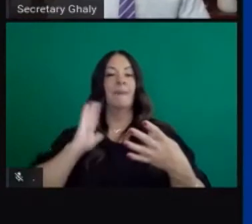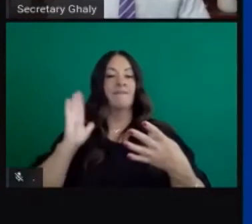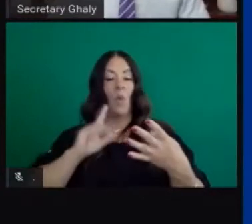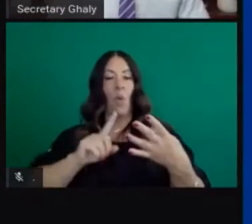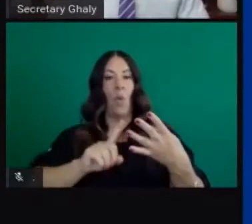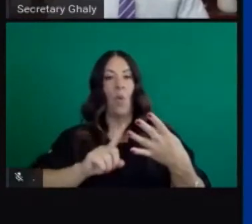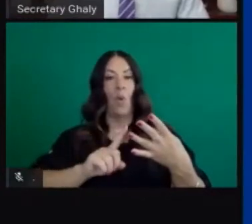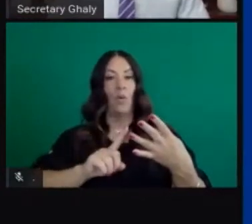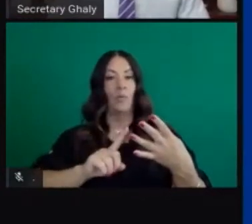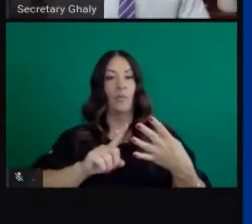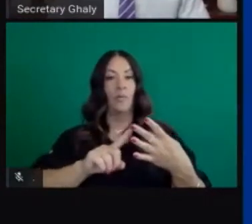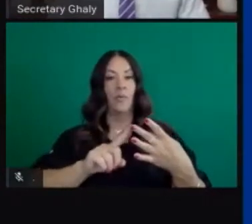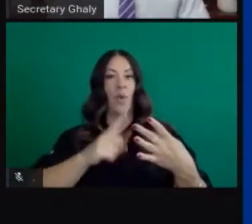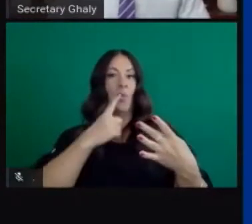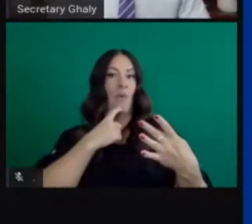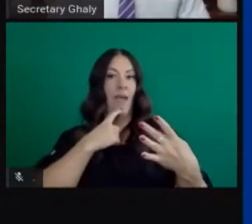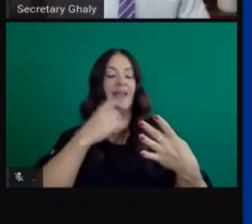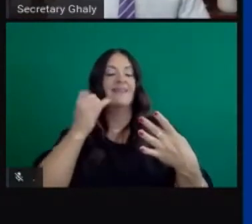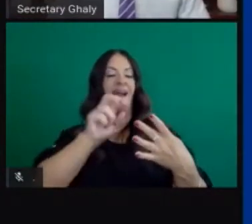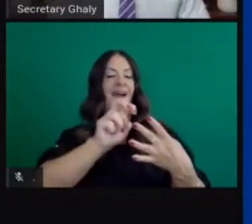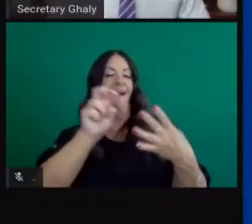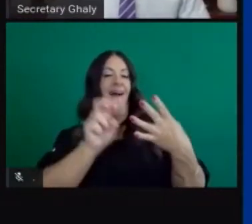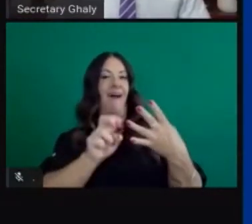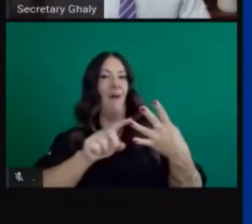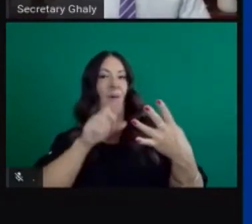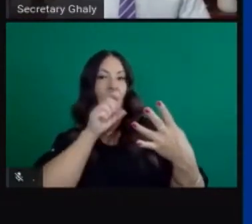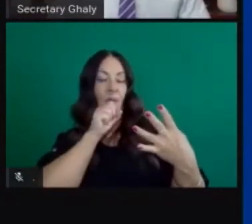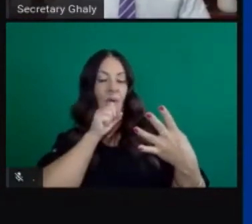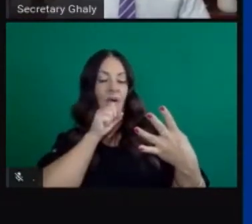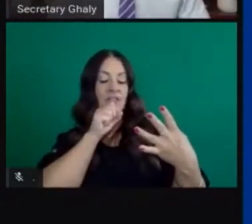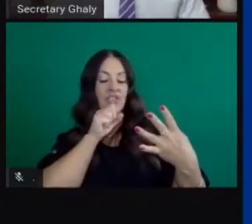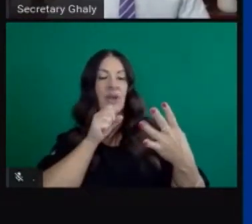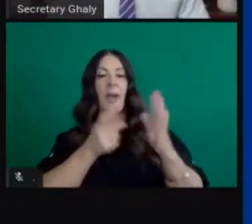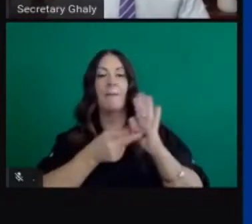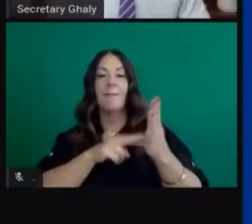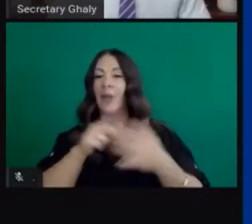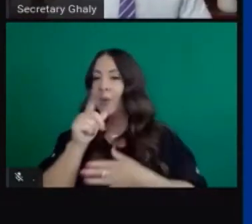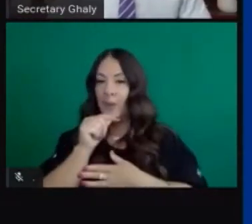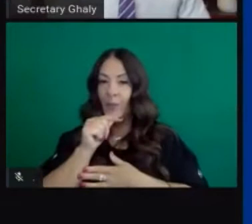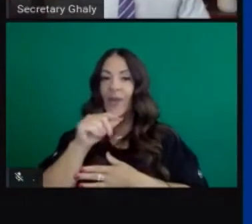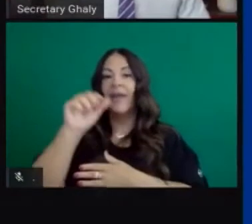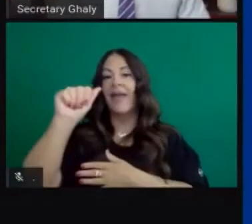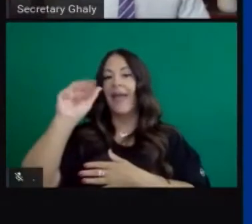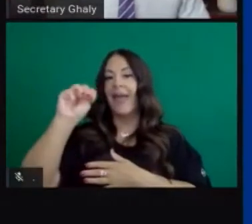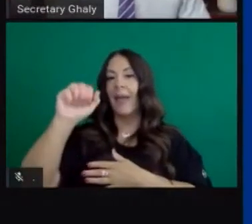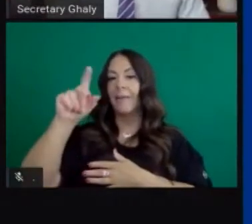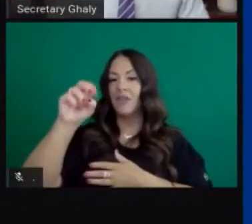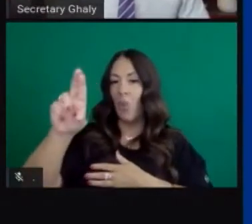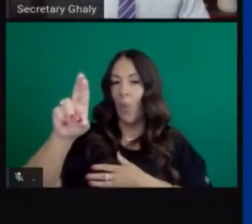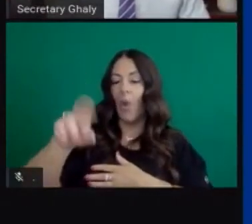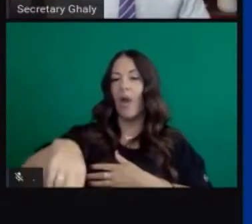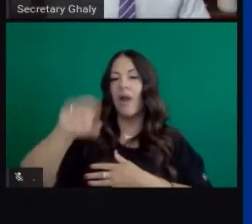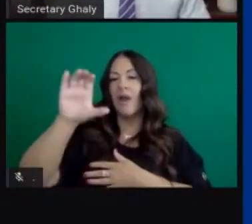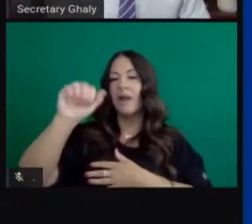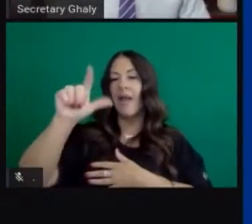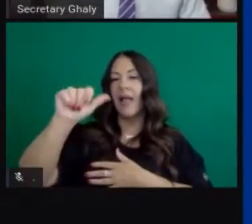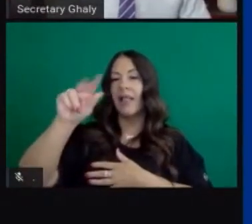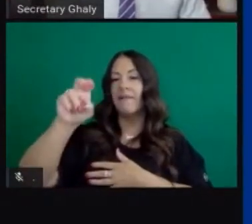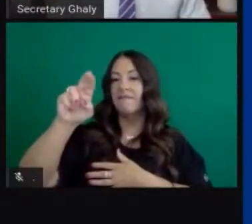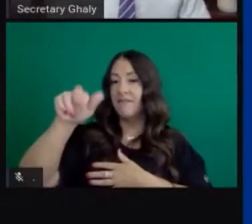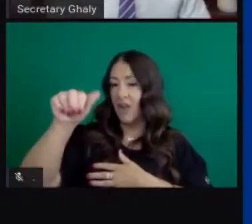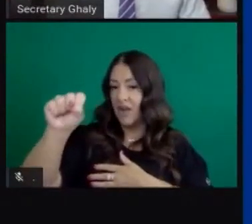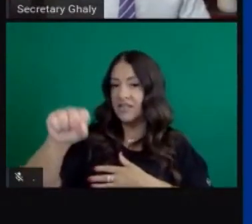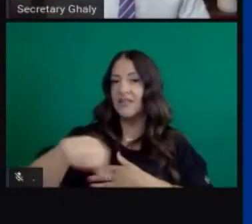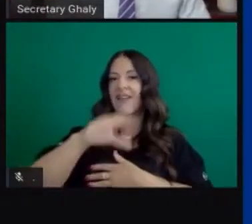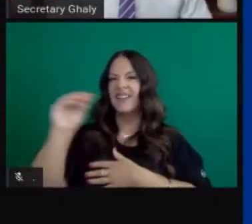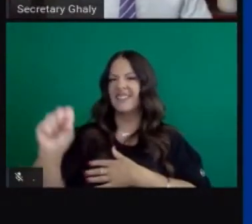from red. That's Amador, Calaveras, and San Francisco. San Francisco is moving today after